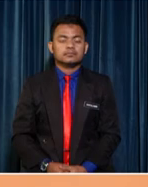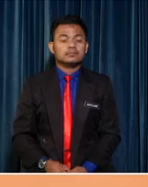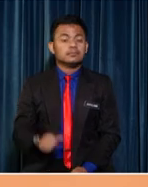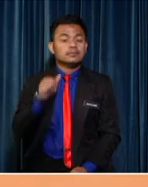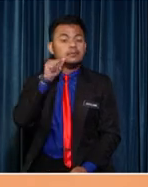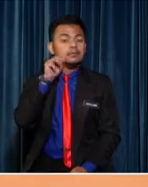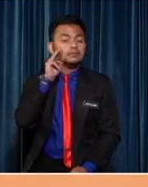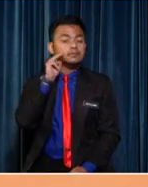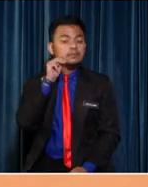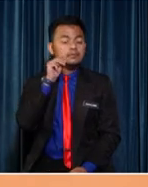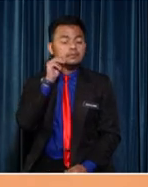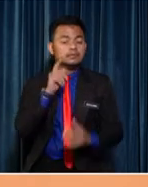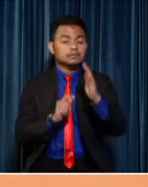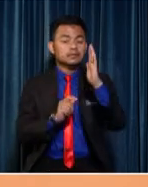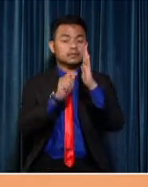Amira's height is